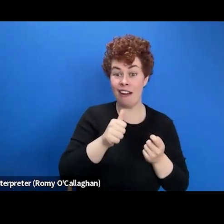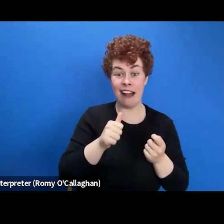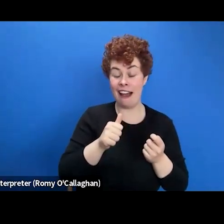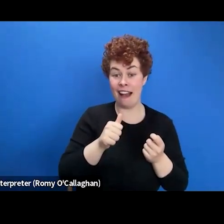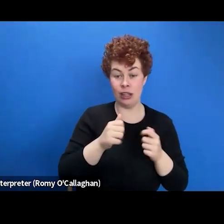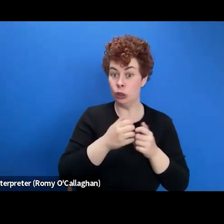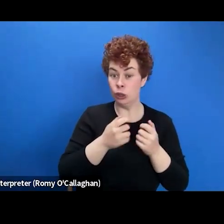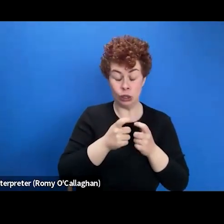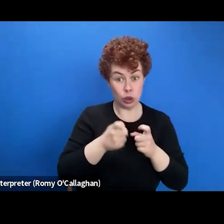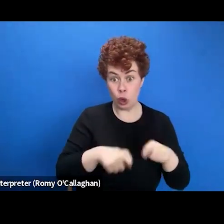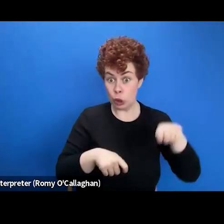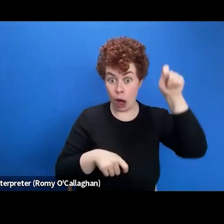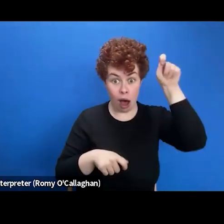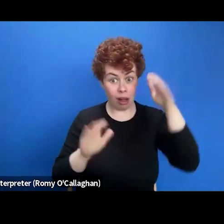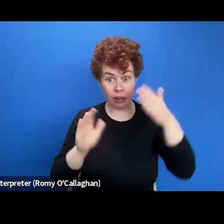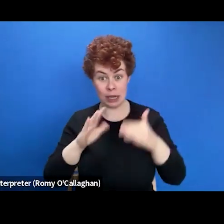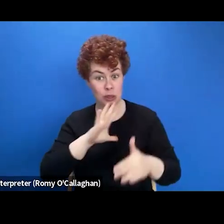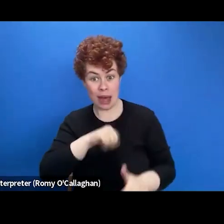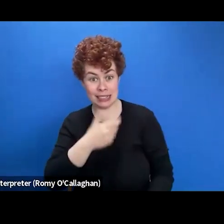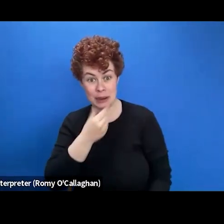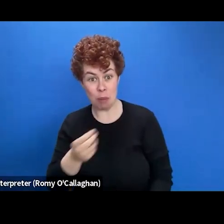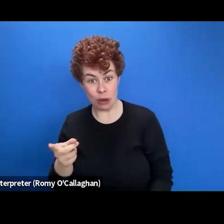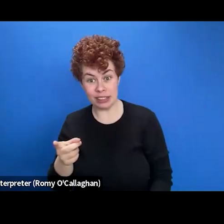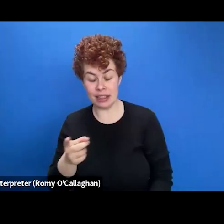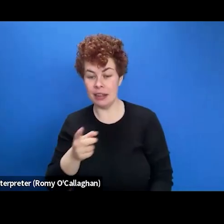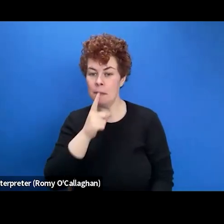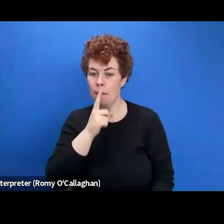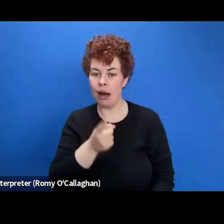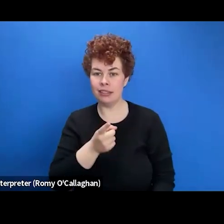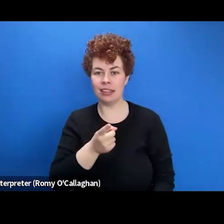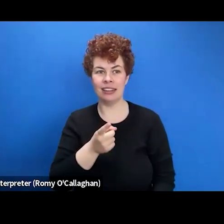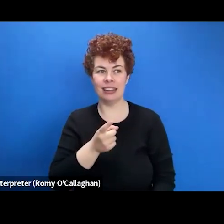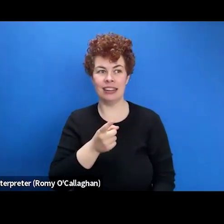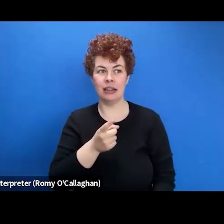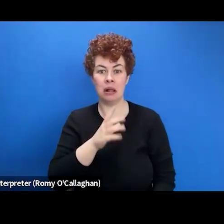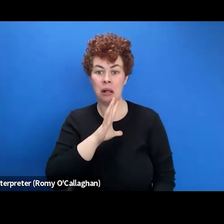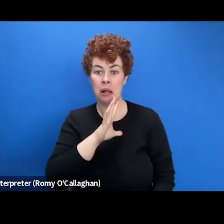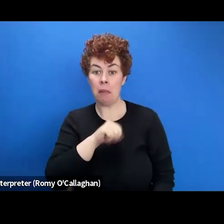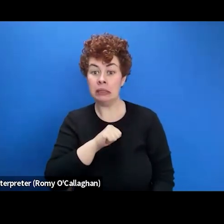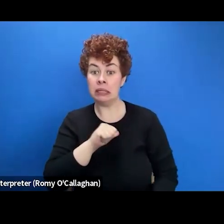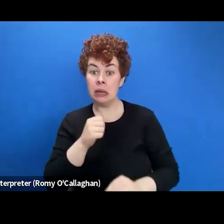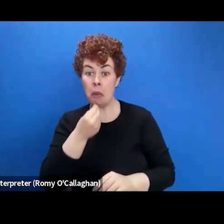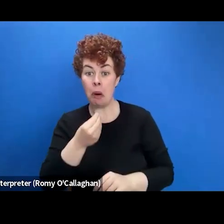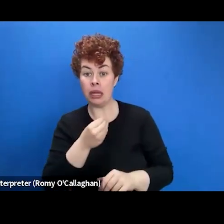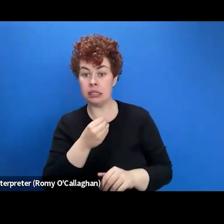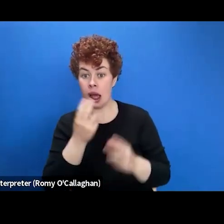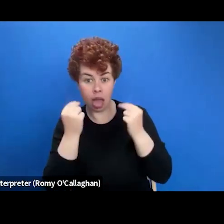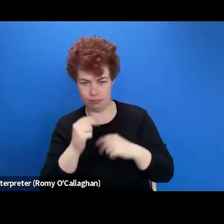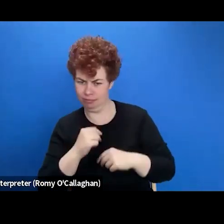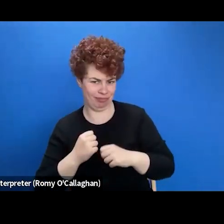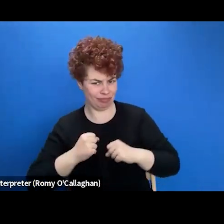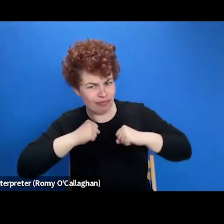taller than them as well. But they just they weren't daunted by any of it. It was just a marvellous